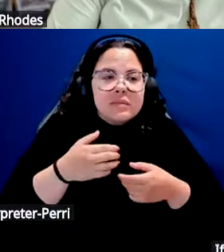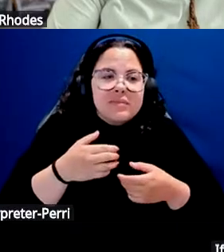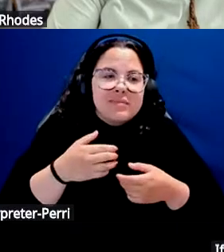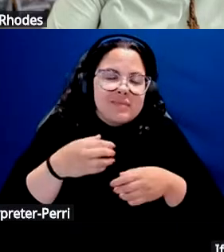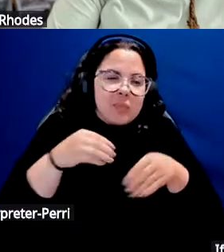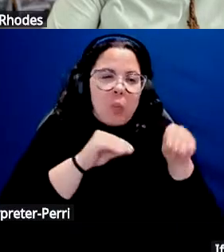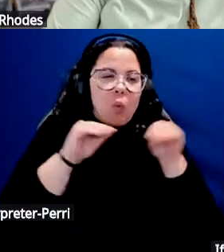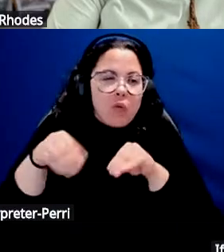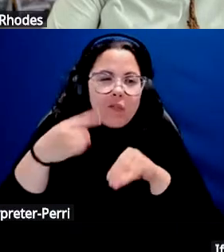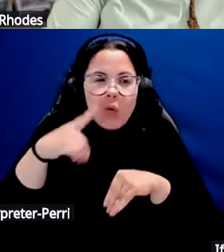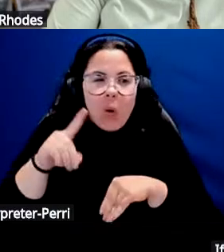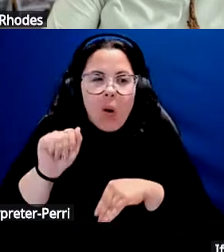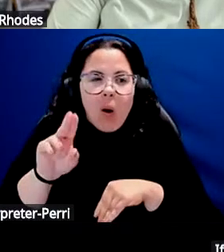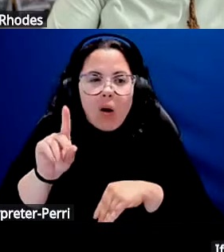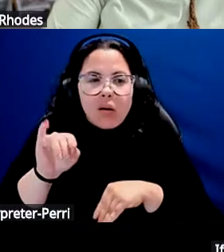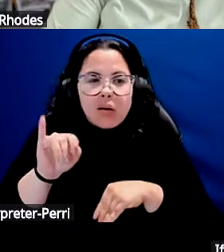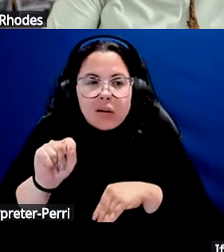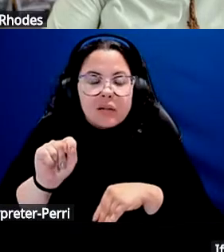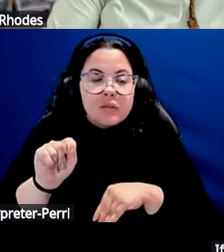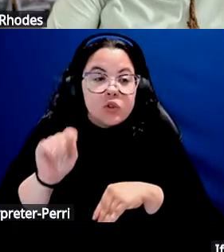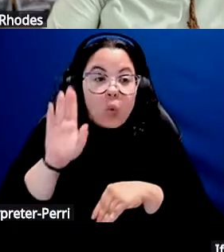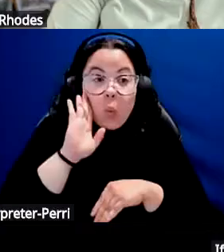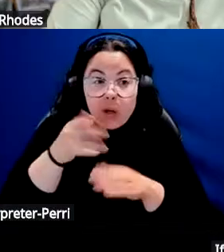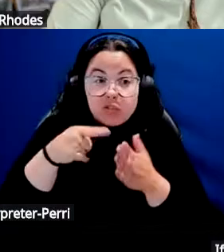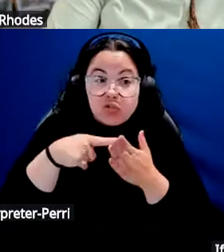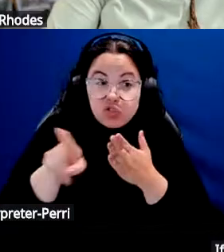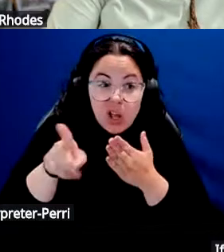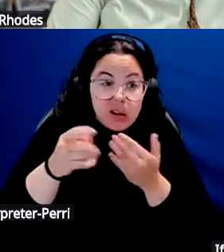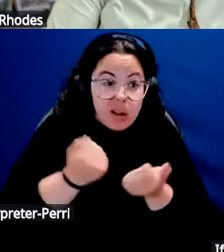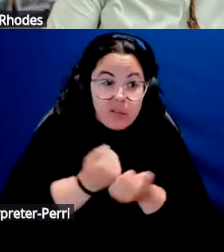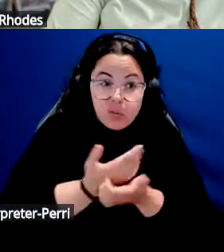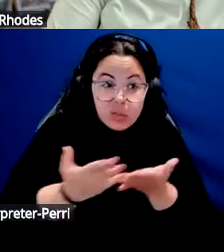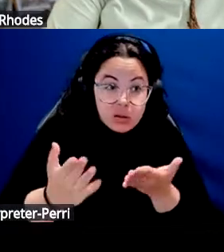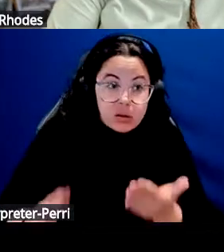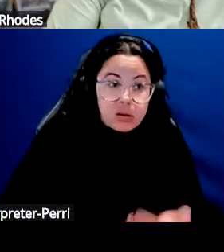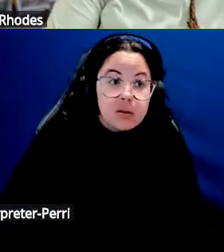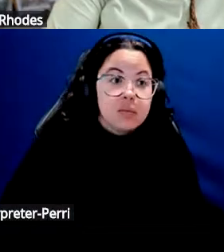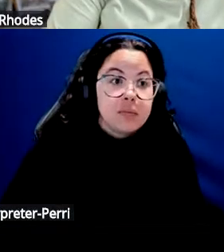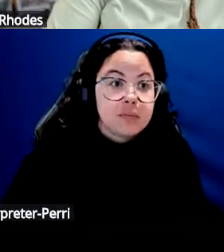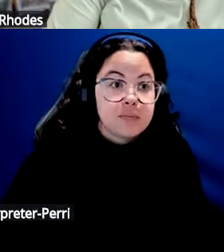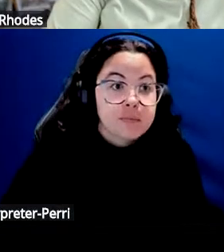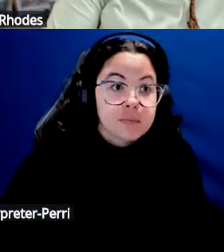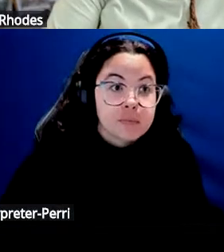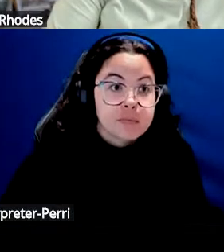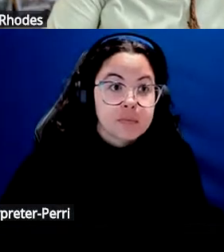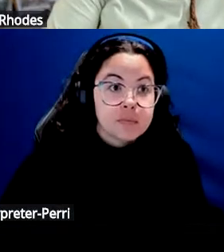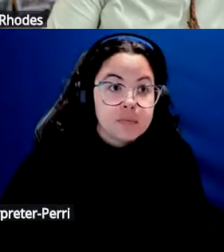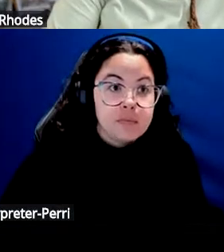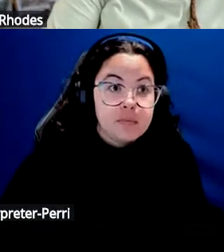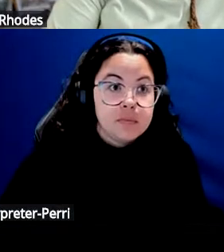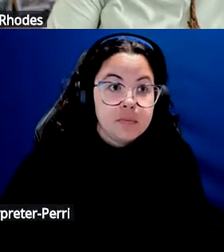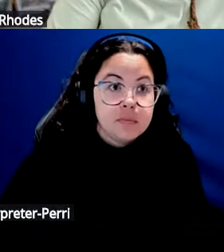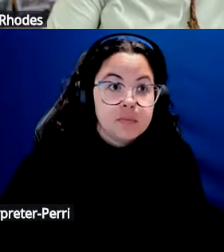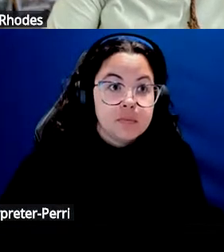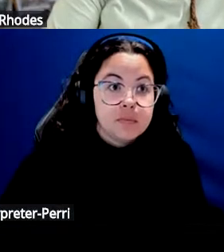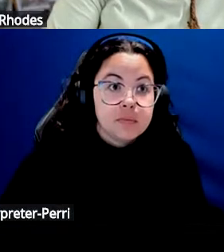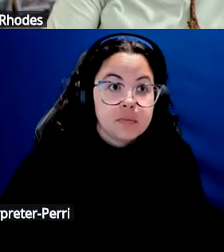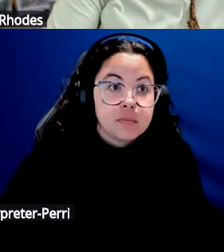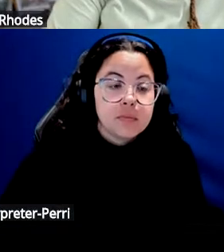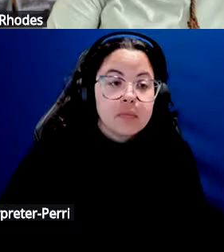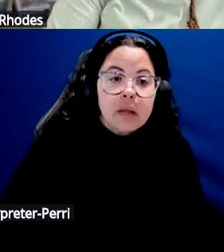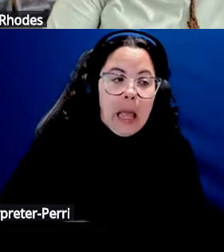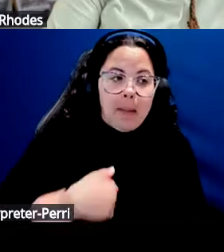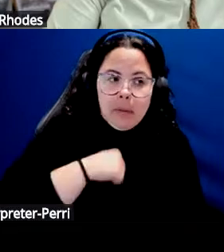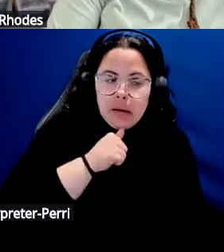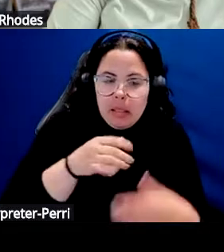invoice was to track everything going on, and I am not the leader